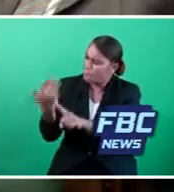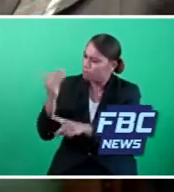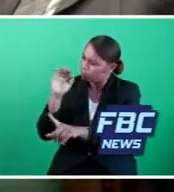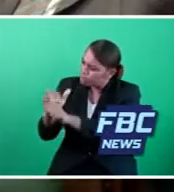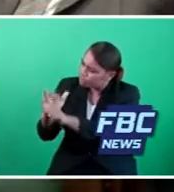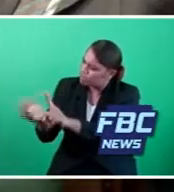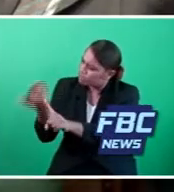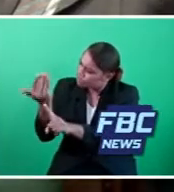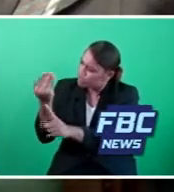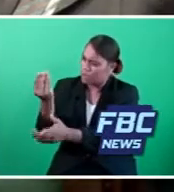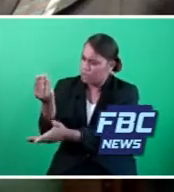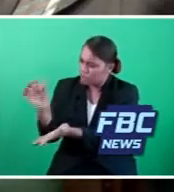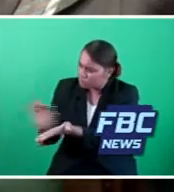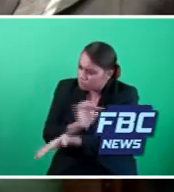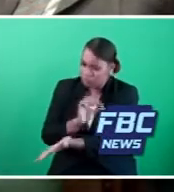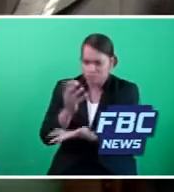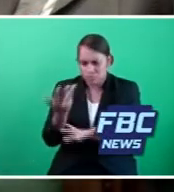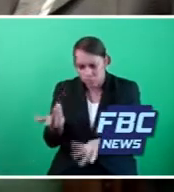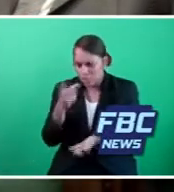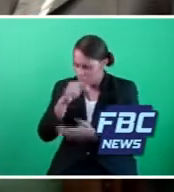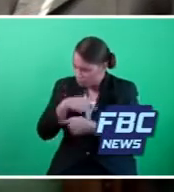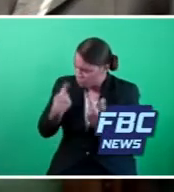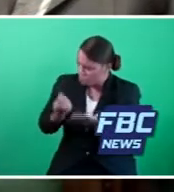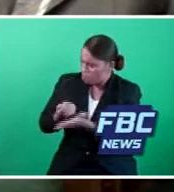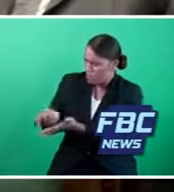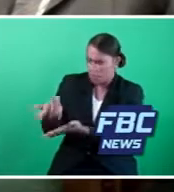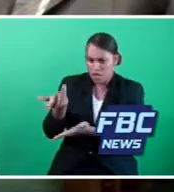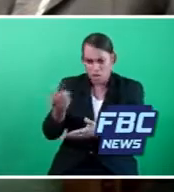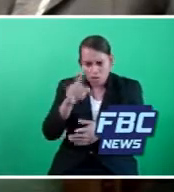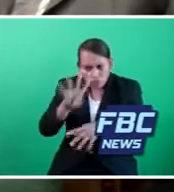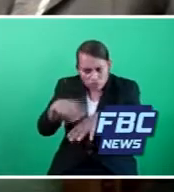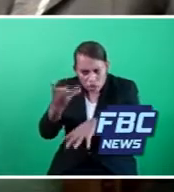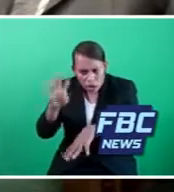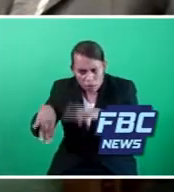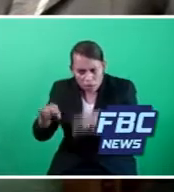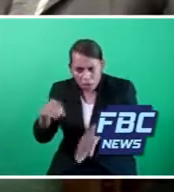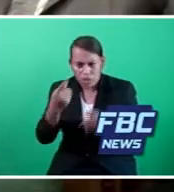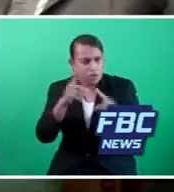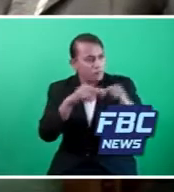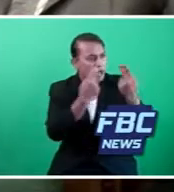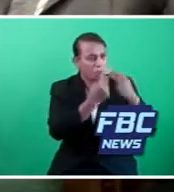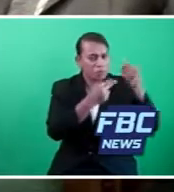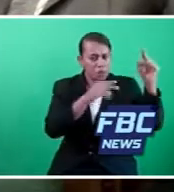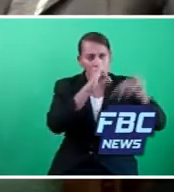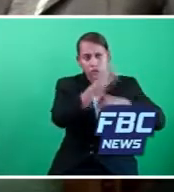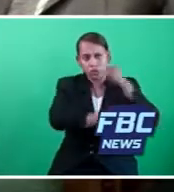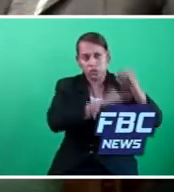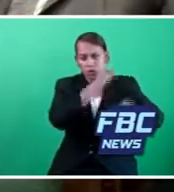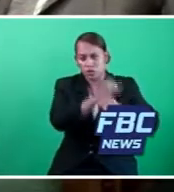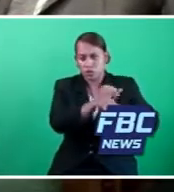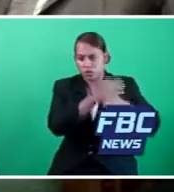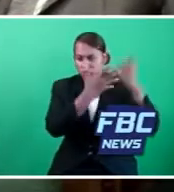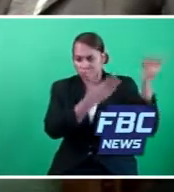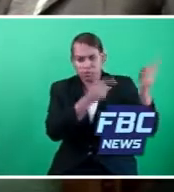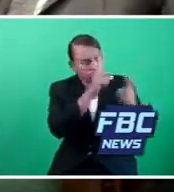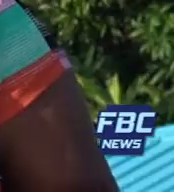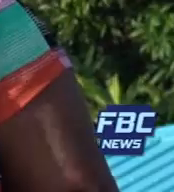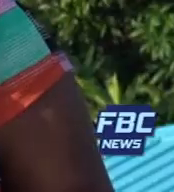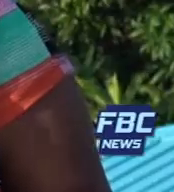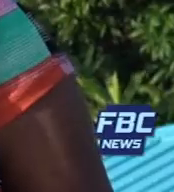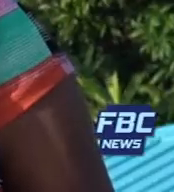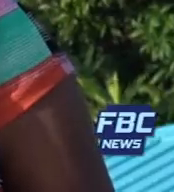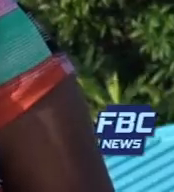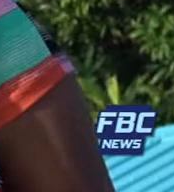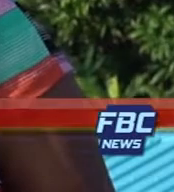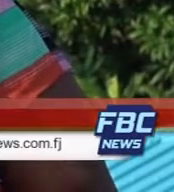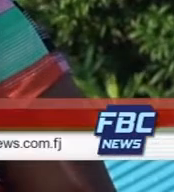said earlier on, they can check the balance, and the family who lives abroad want to help their relatives, they can also pay online. The